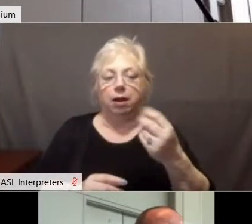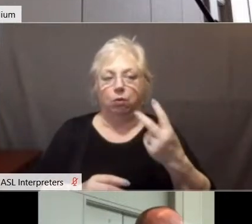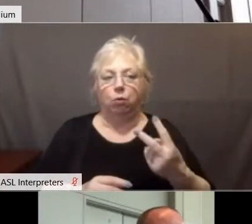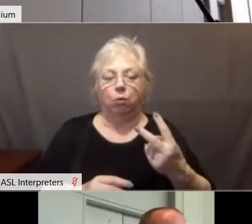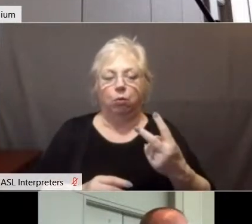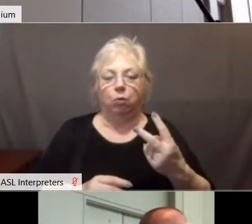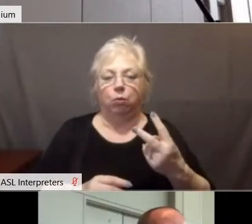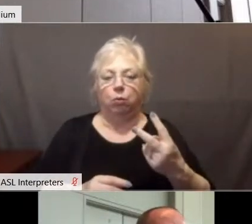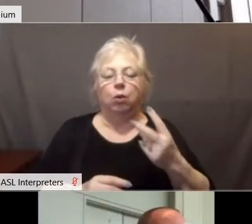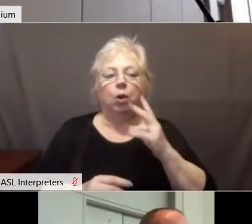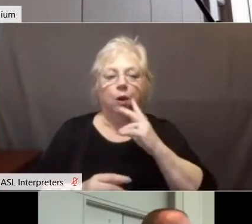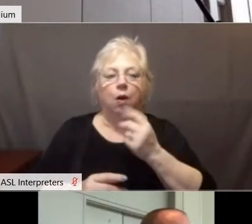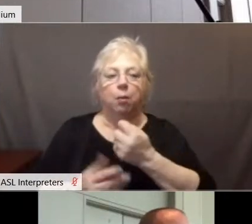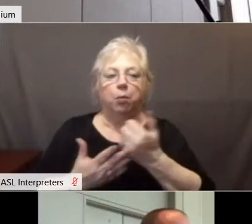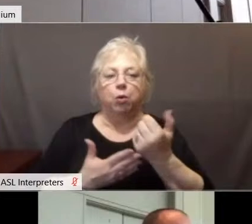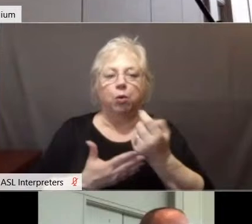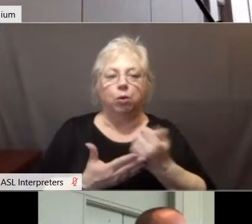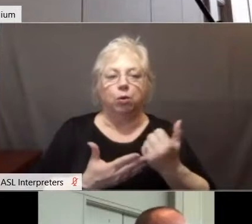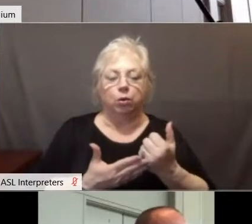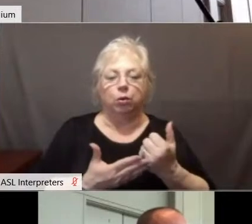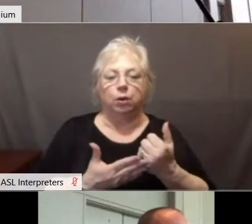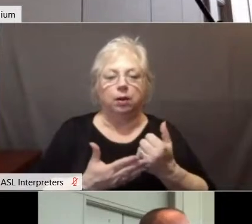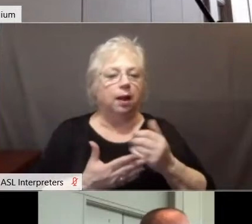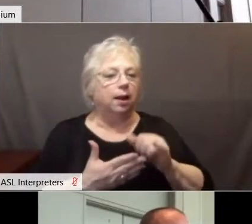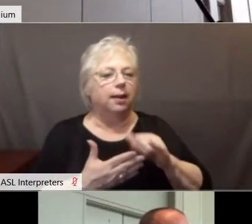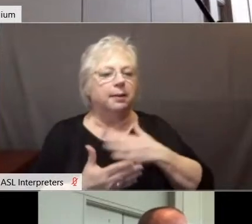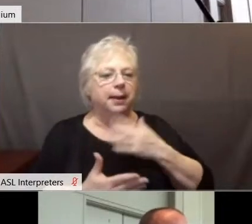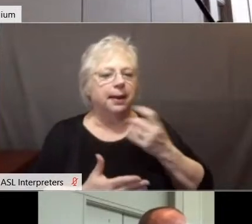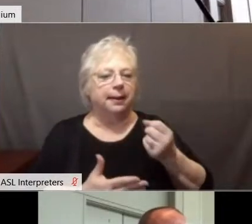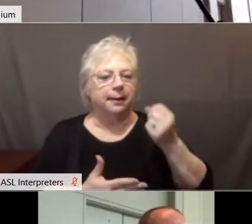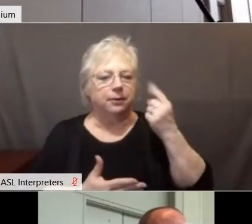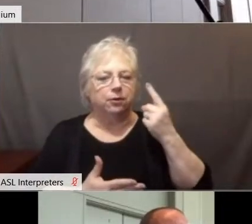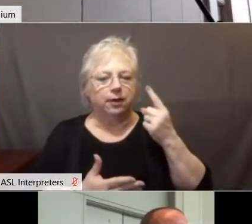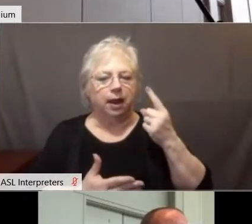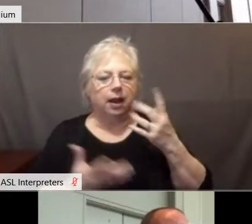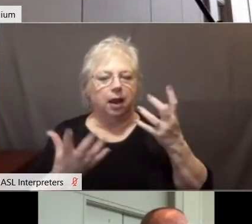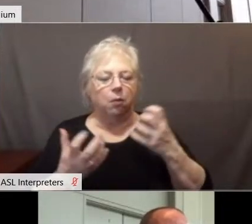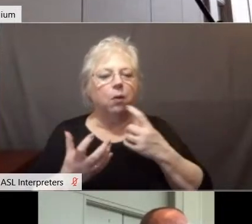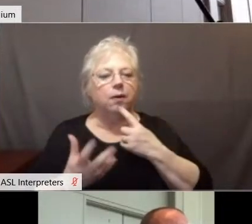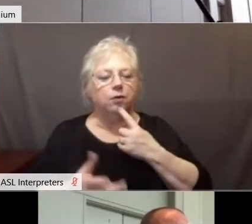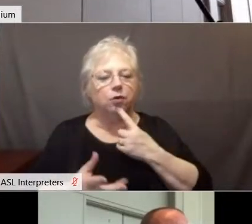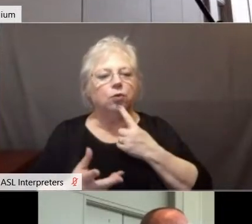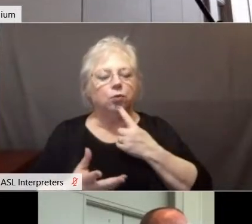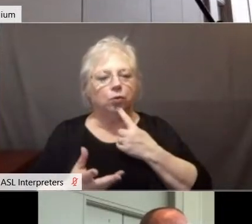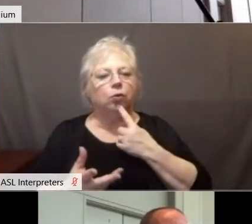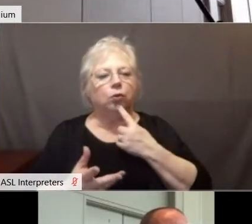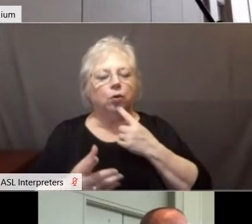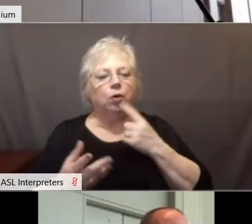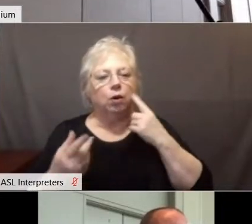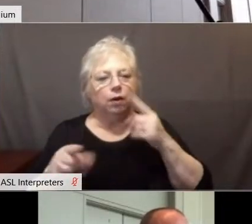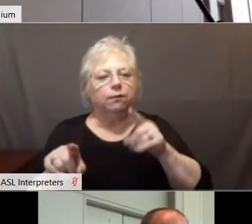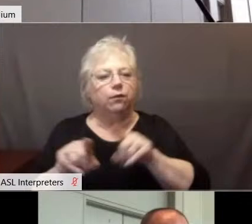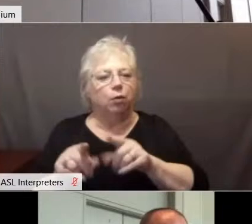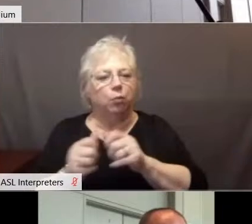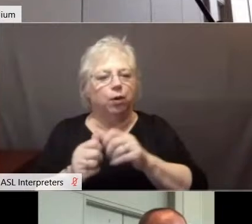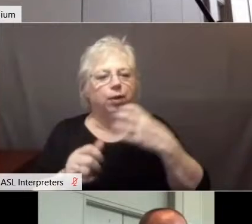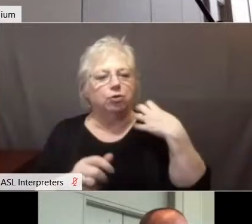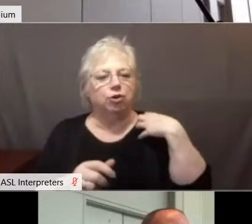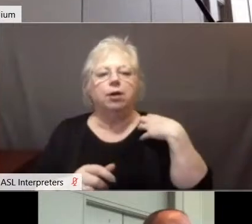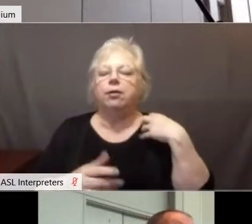they're being pulled. That's my understanding. I just wanted to confirm with the chair. I believe that's